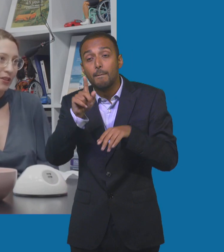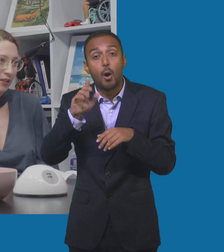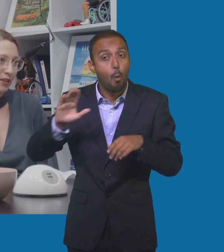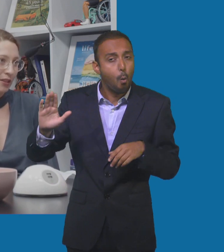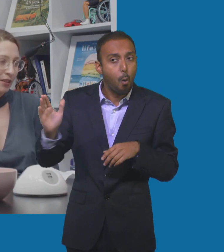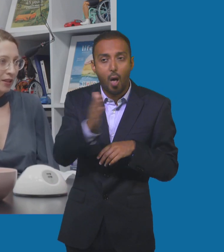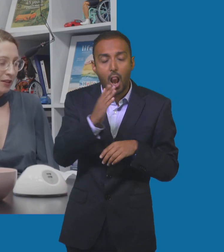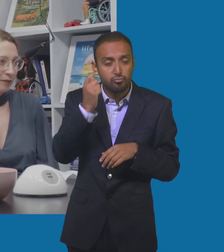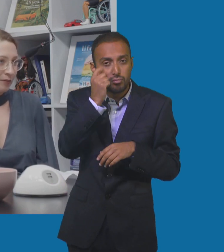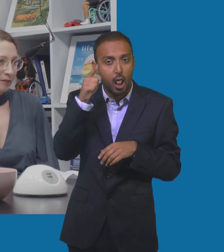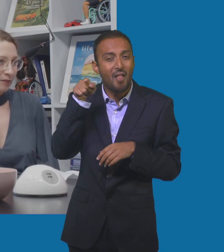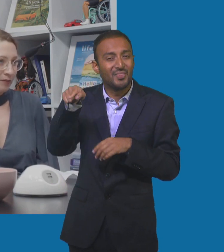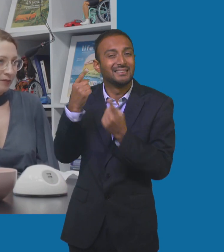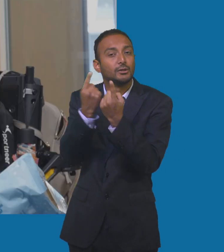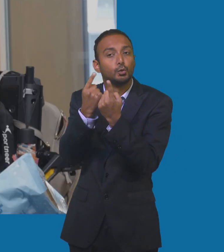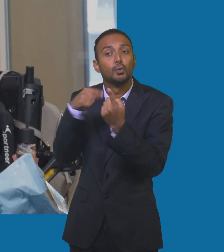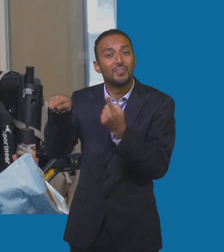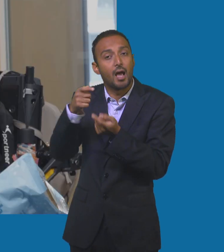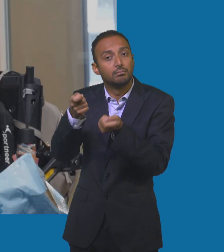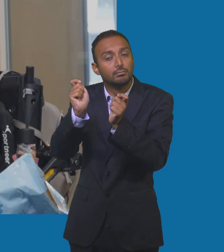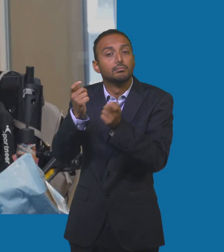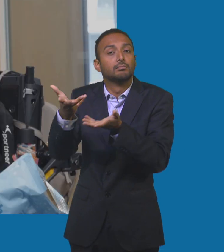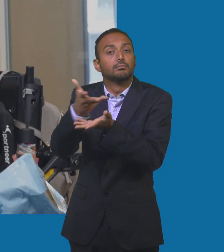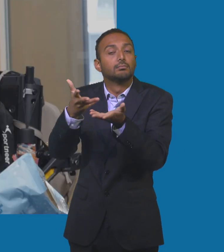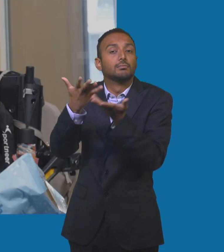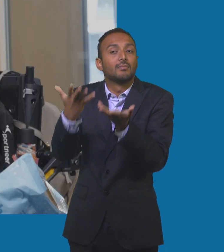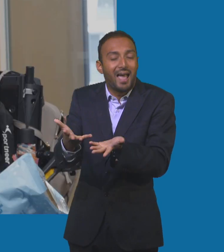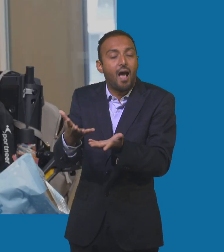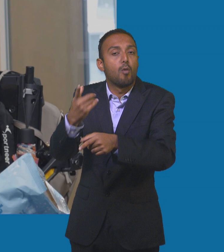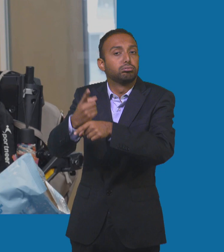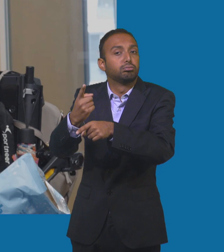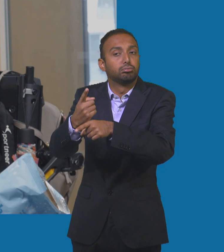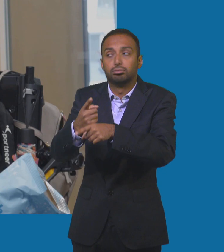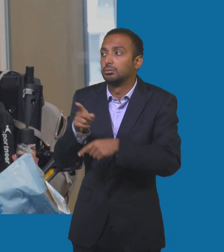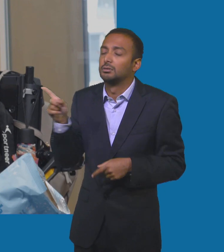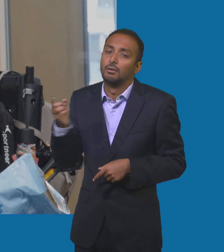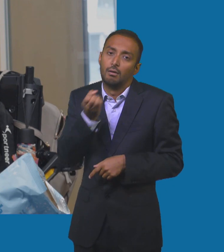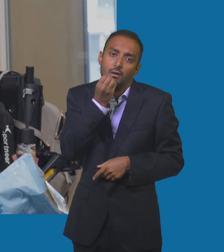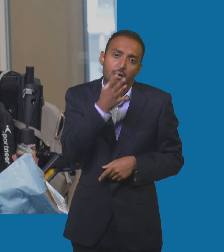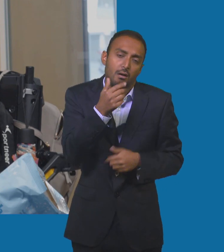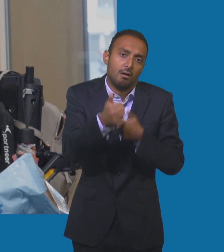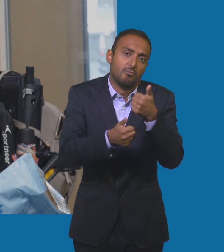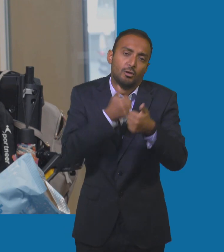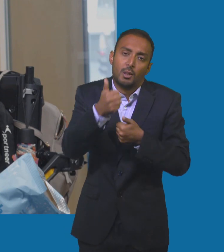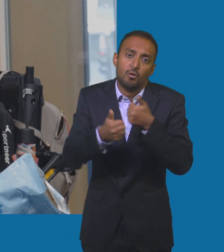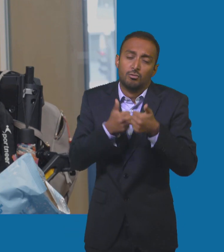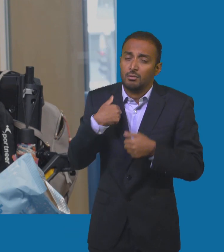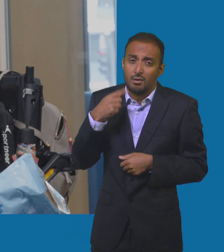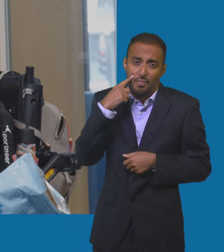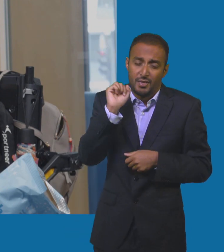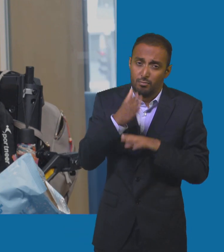the discourse. I just say a huge congratulations. That's Thank you. That's music to my ear, and I think what you've done is